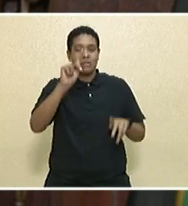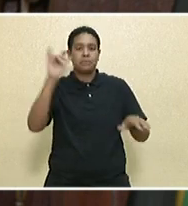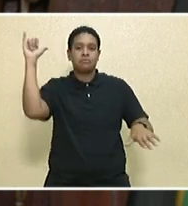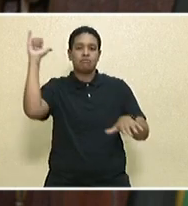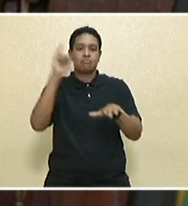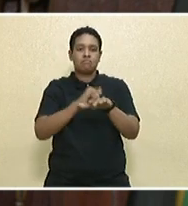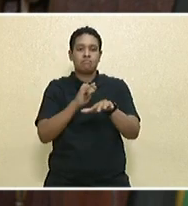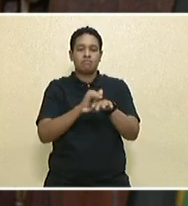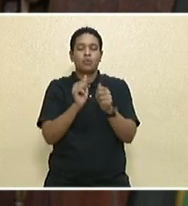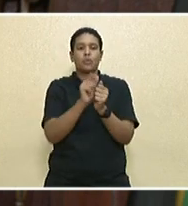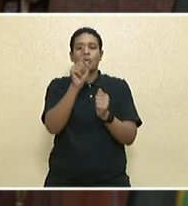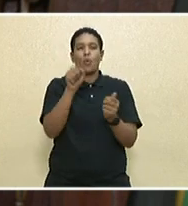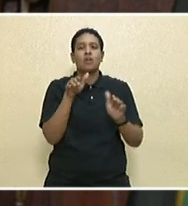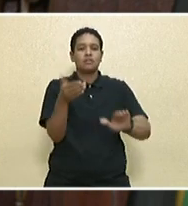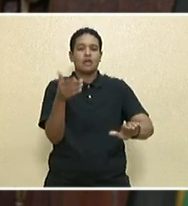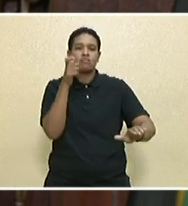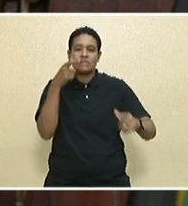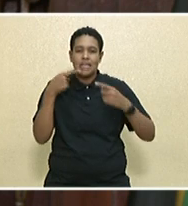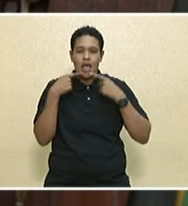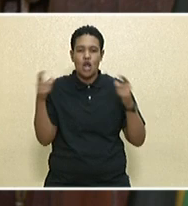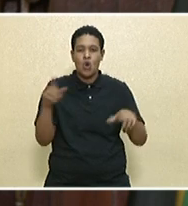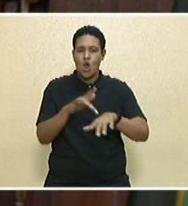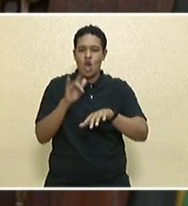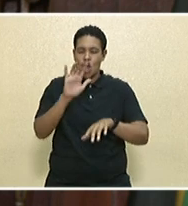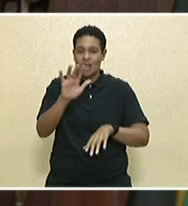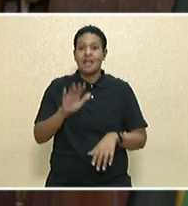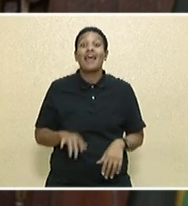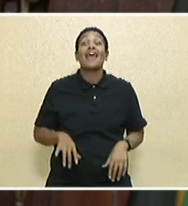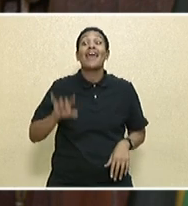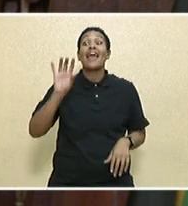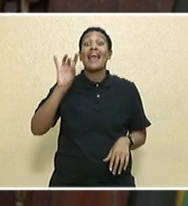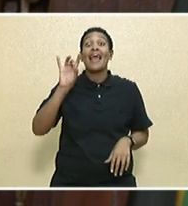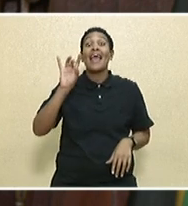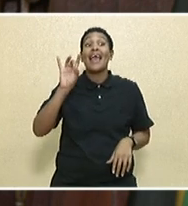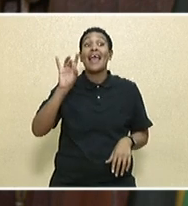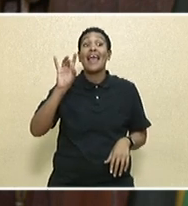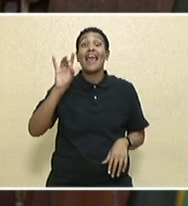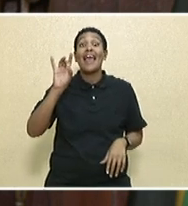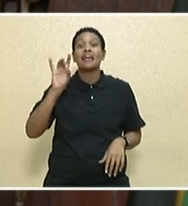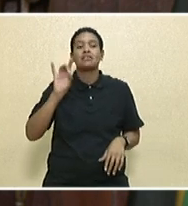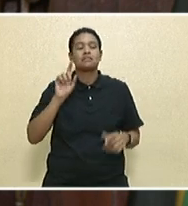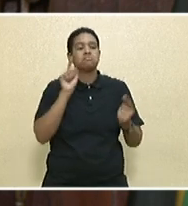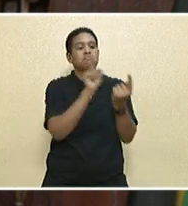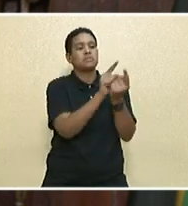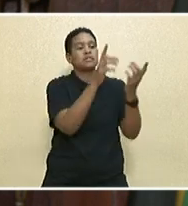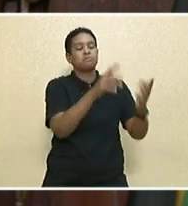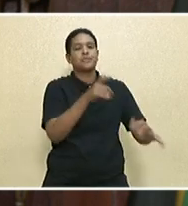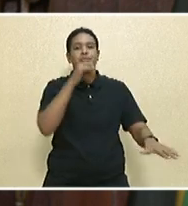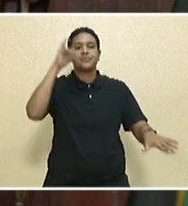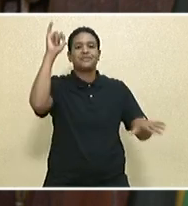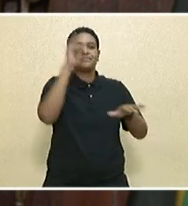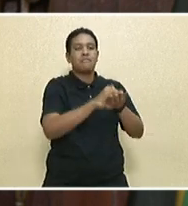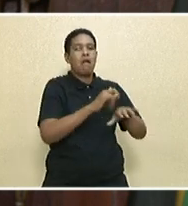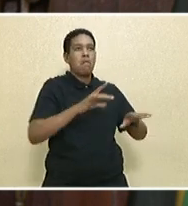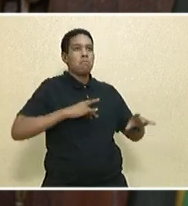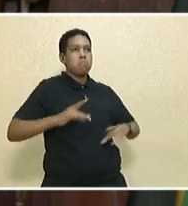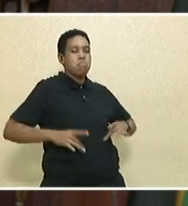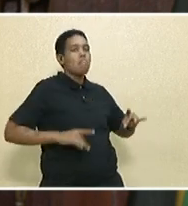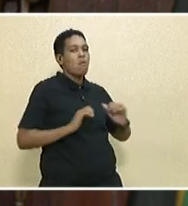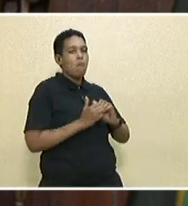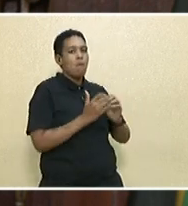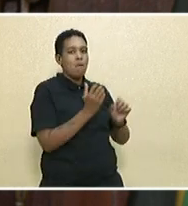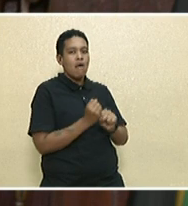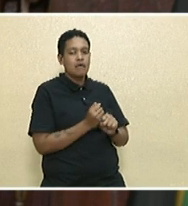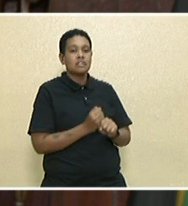course, 1 death, which was announced earlier, and 8 are import-related cases. And 2